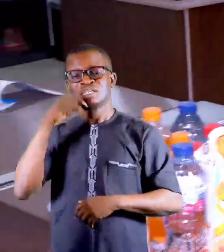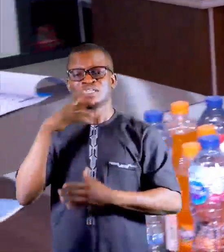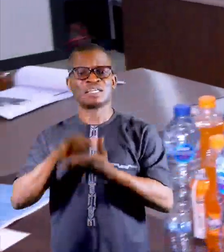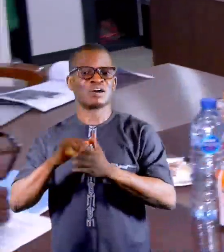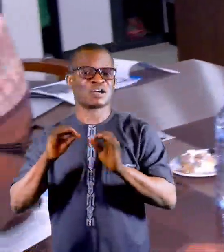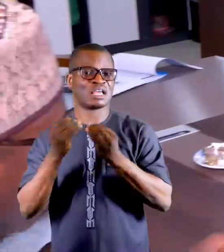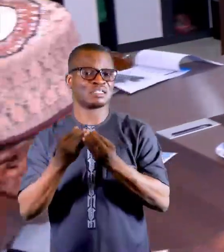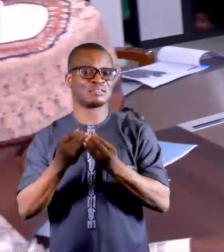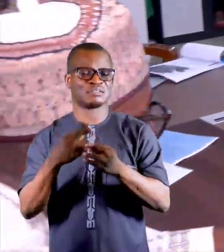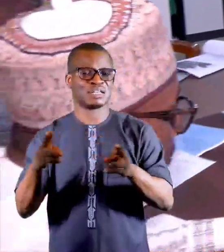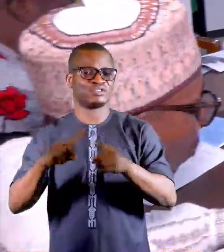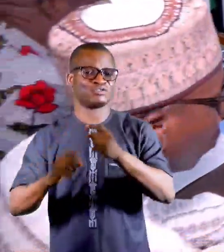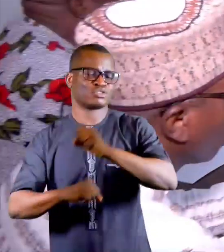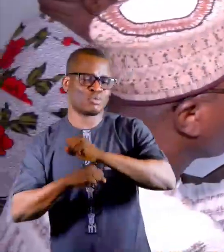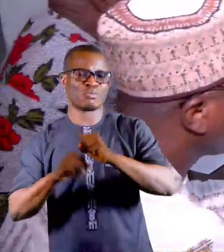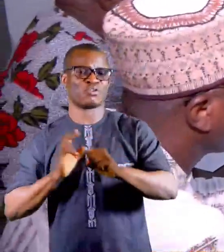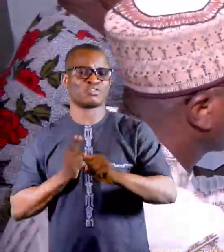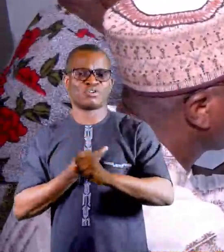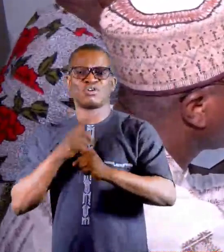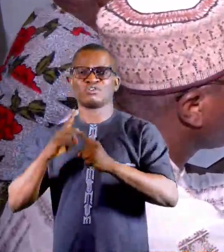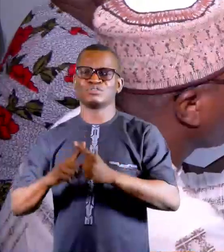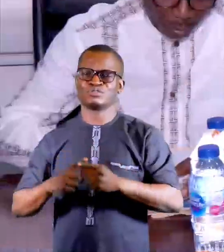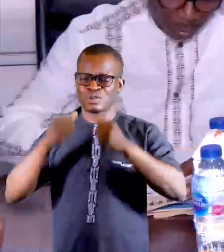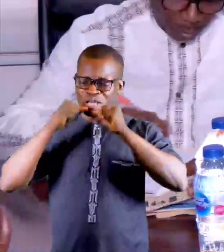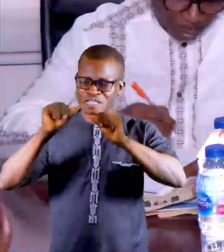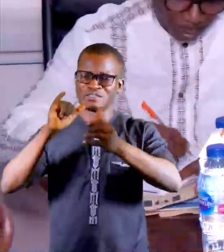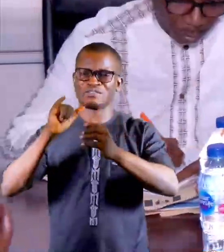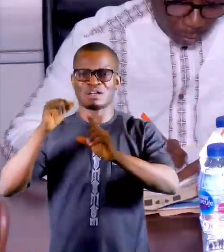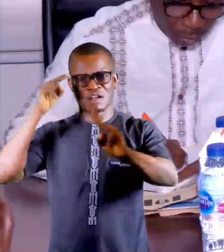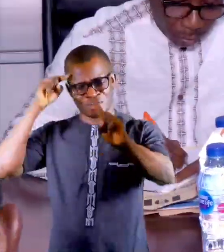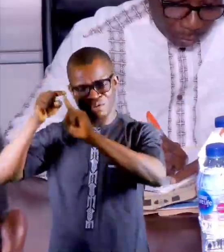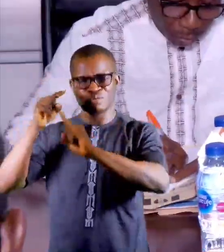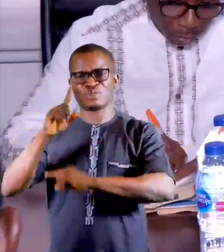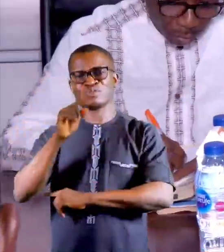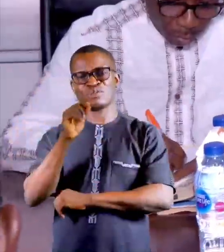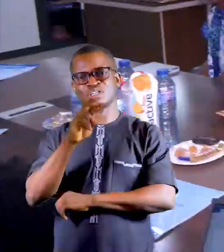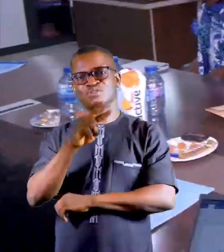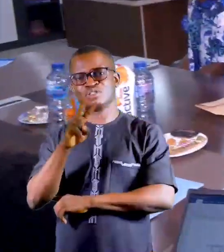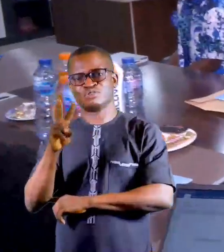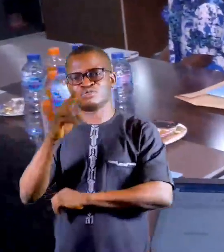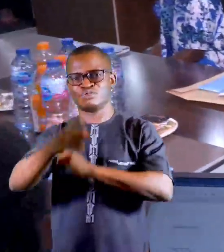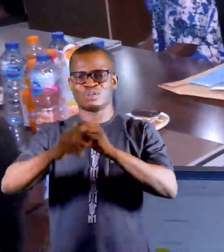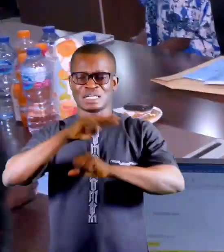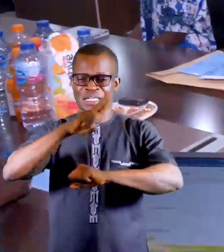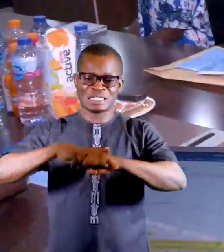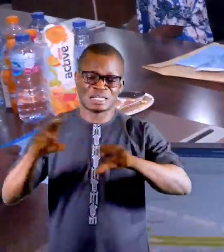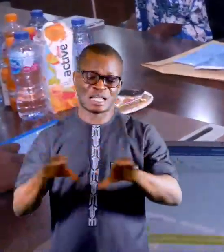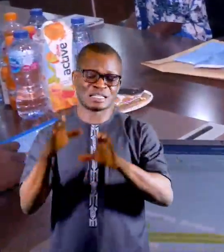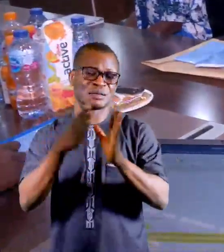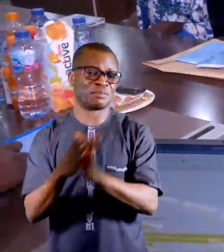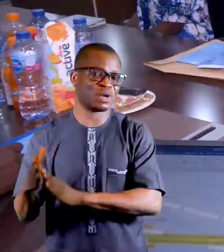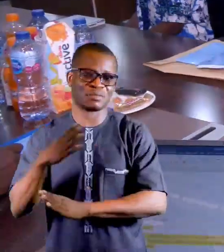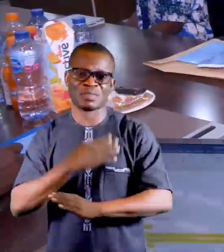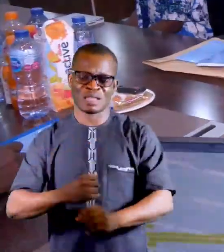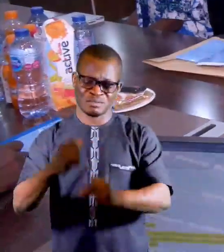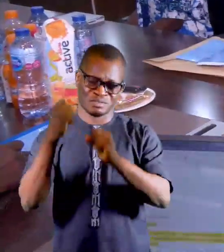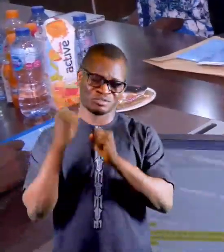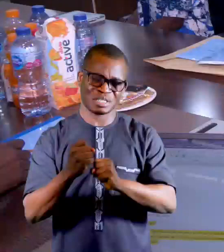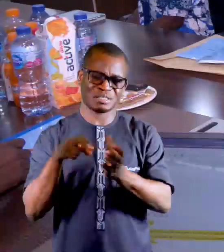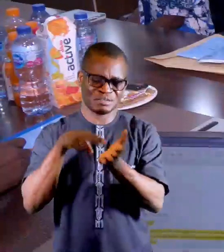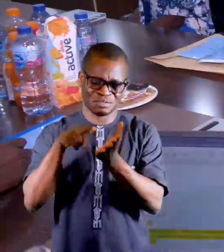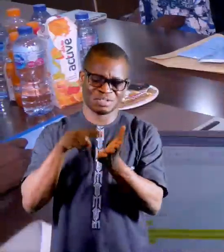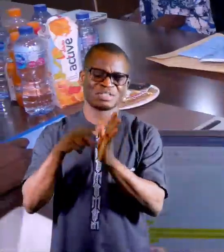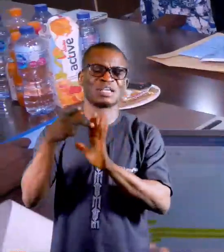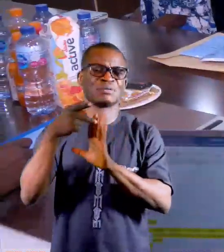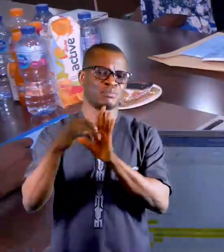her organization aims to support NAPTIP in achieving its policy objectives, the 2022 National Action Plan,